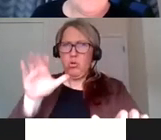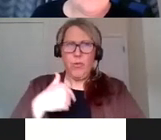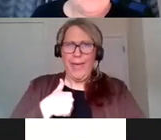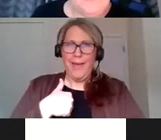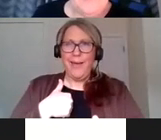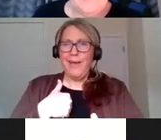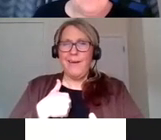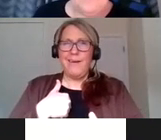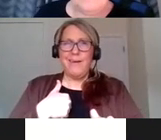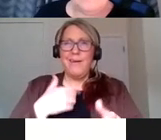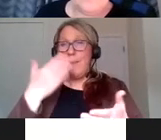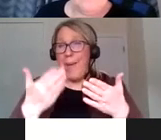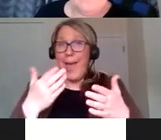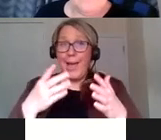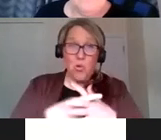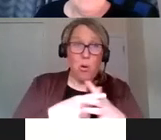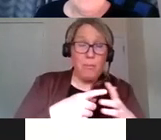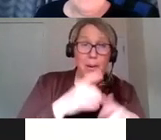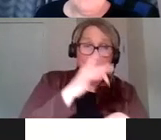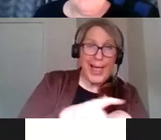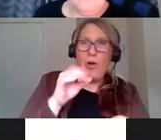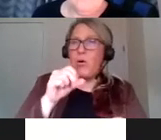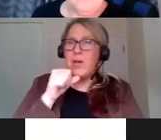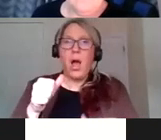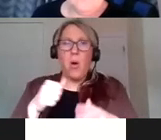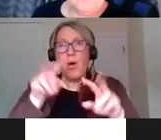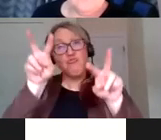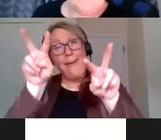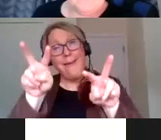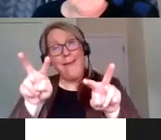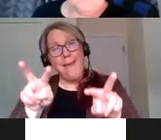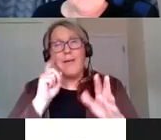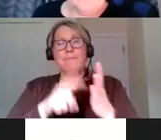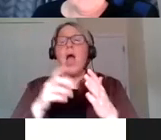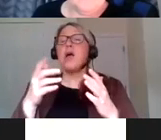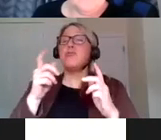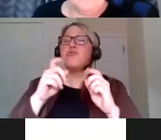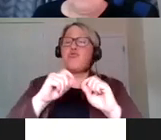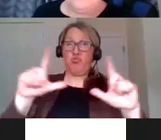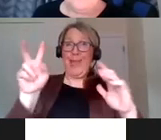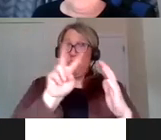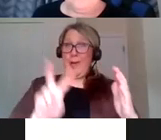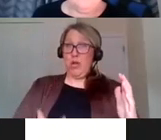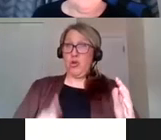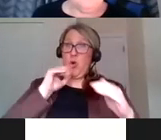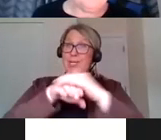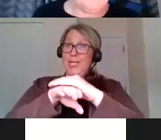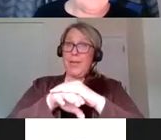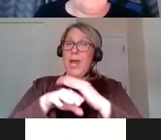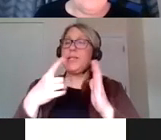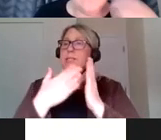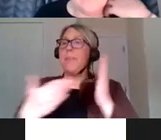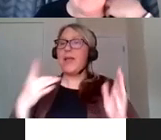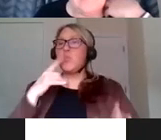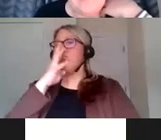show up as a blank when this is being read. A lot of the screen readers now, there's things that they will ignore, but depending